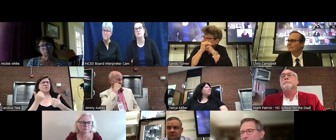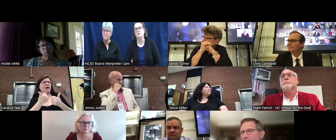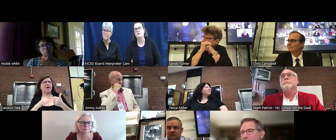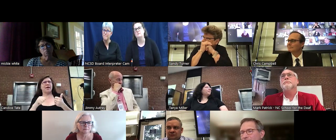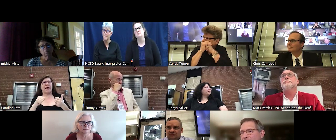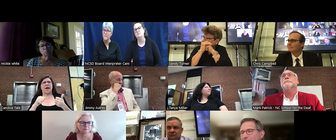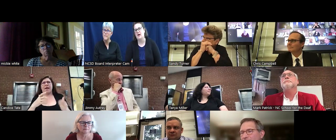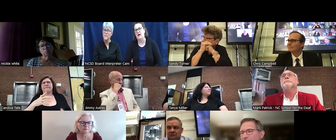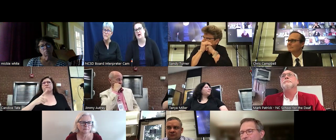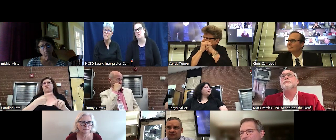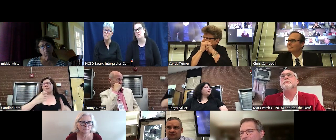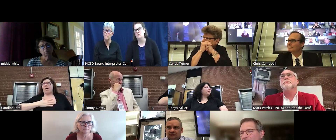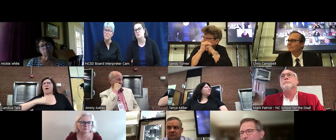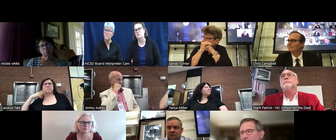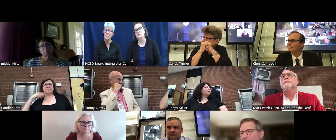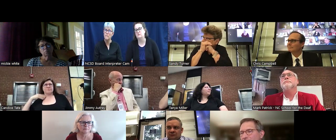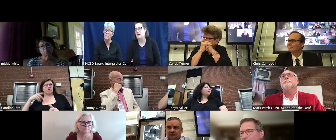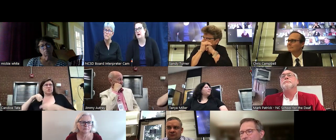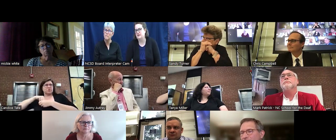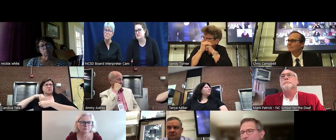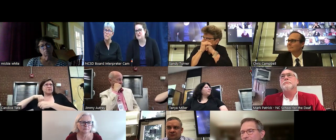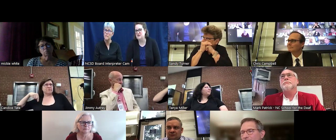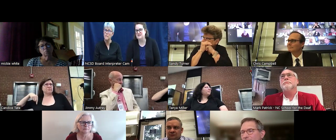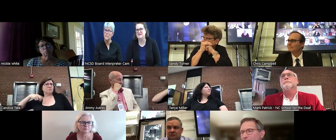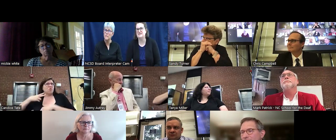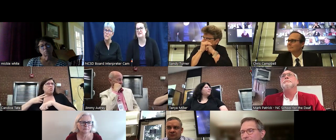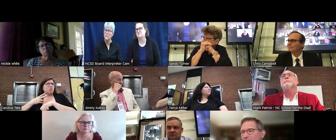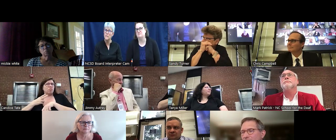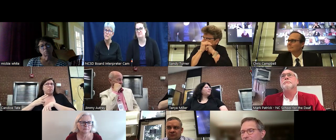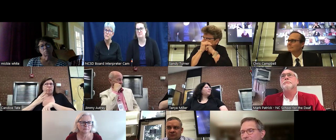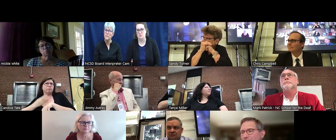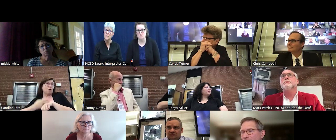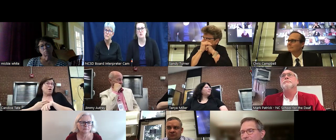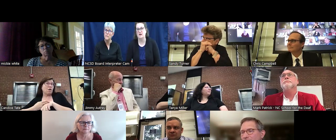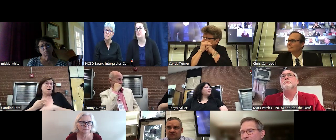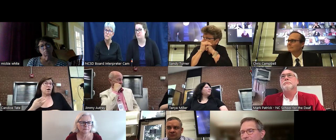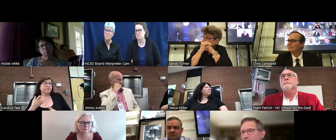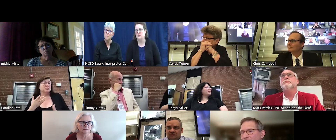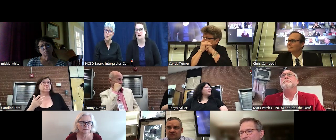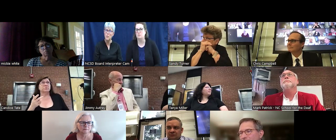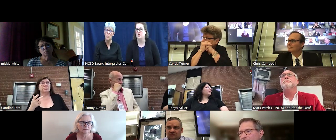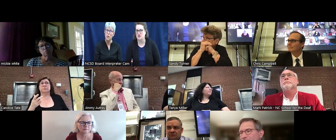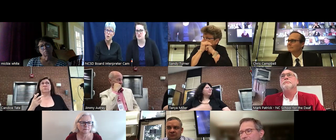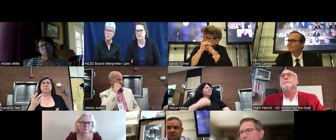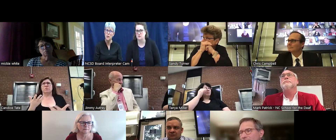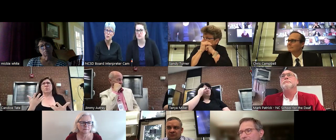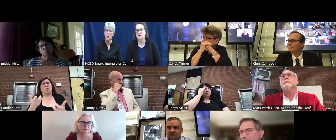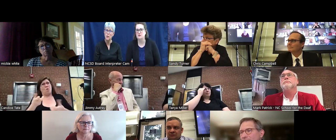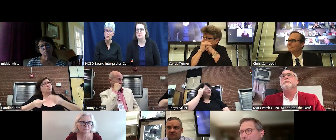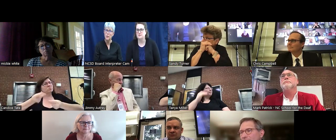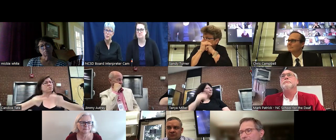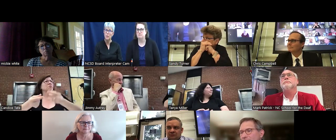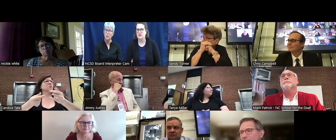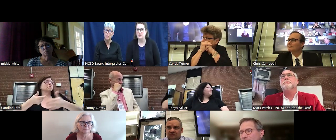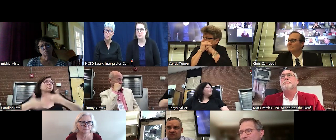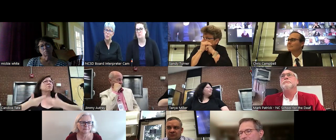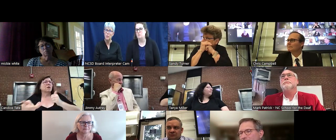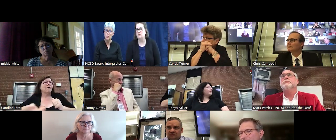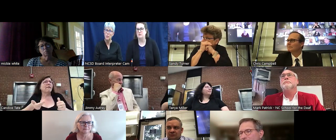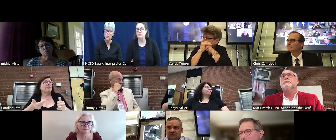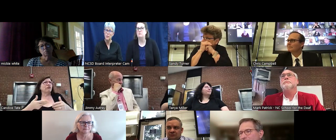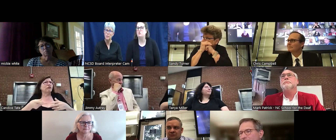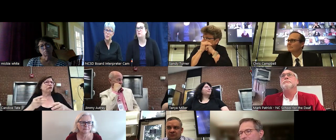So how, from my experience working at Broughton Hospital,